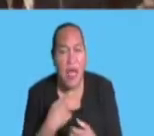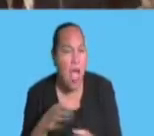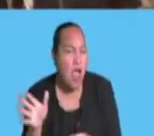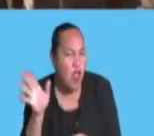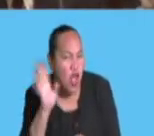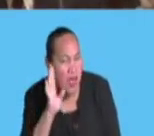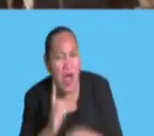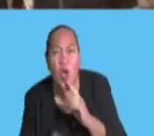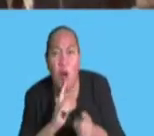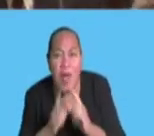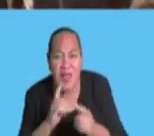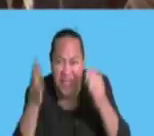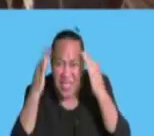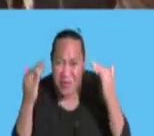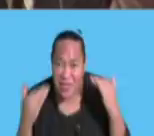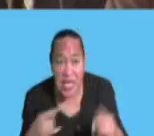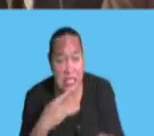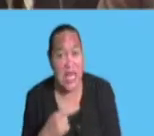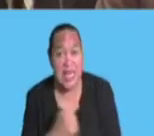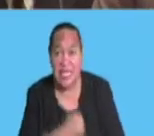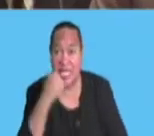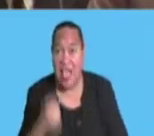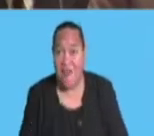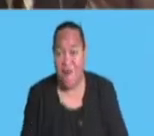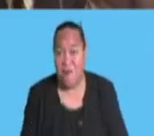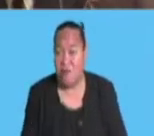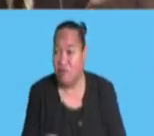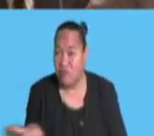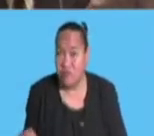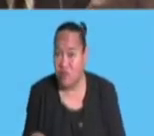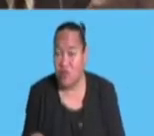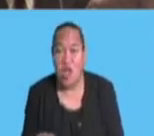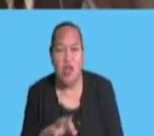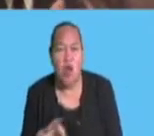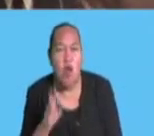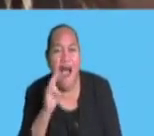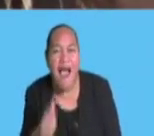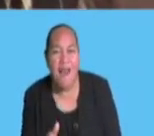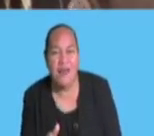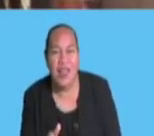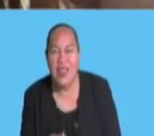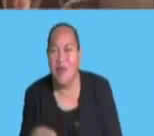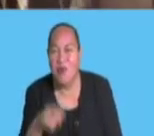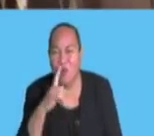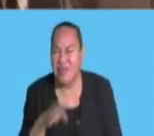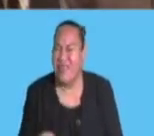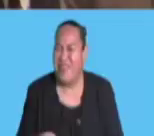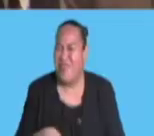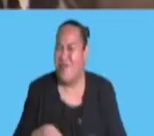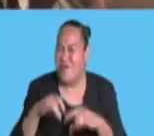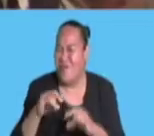here comments, Mr. Speaker, sir, that this government does not look after the poor. Bollocks! Absolute